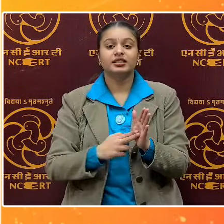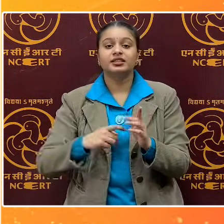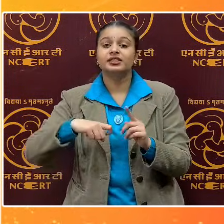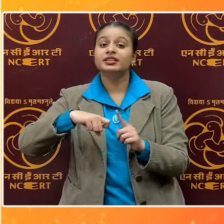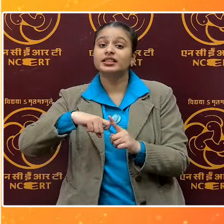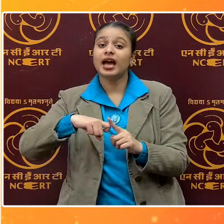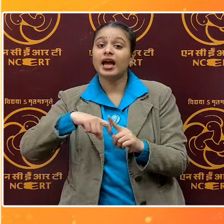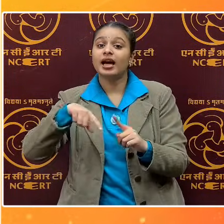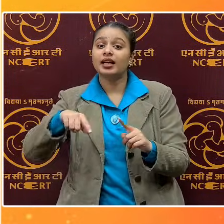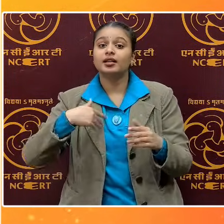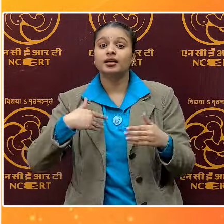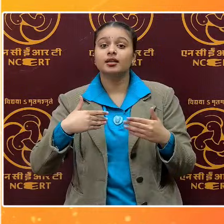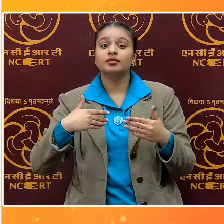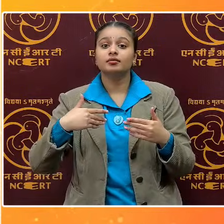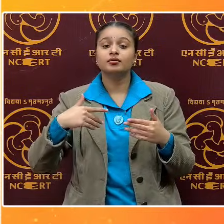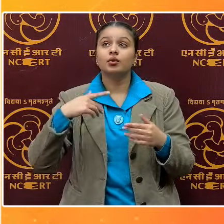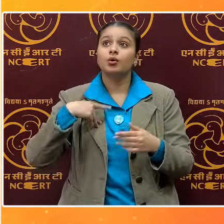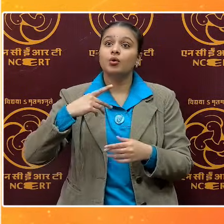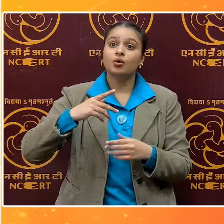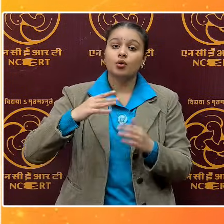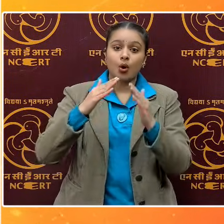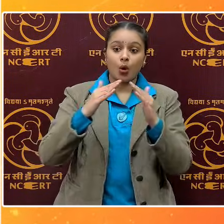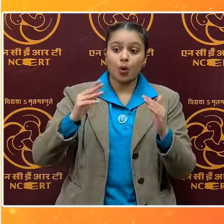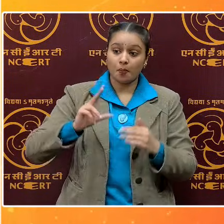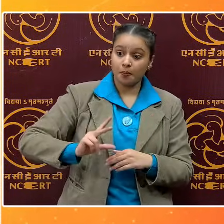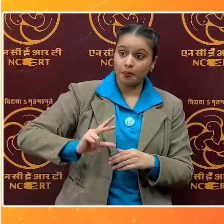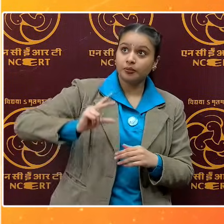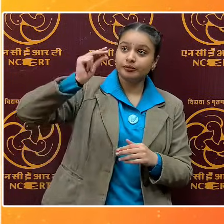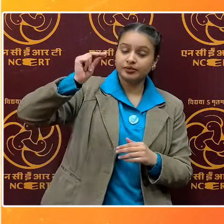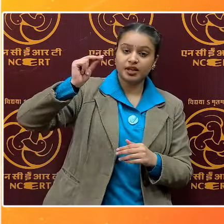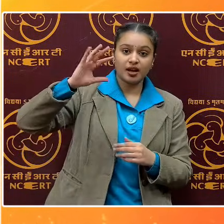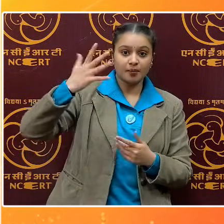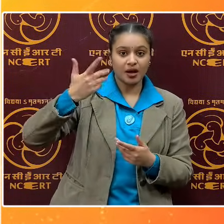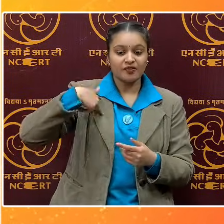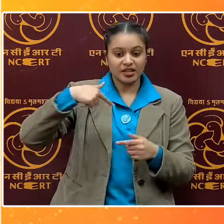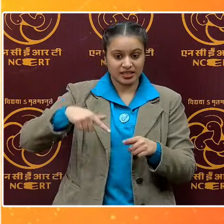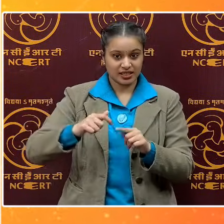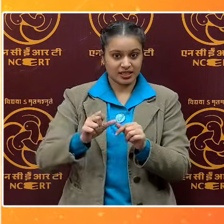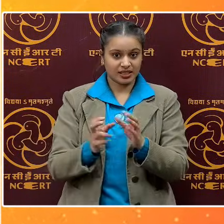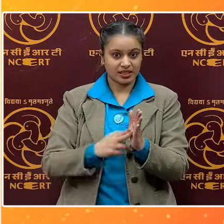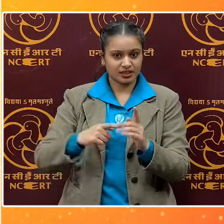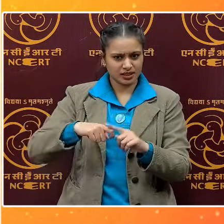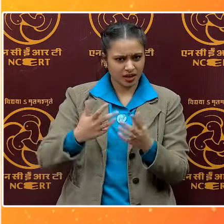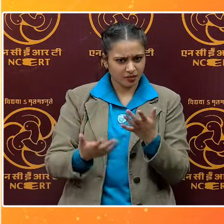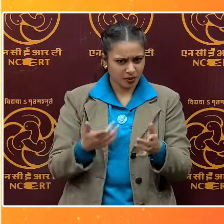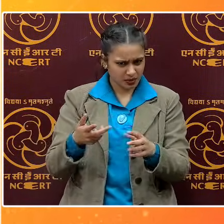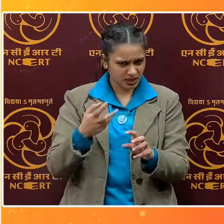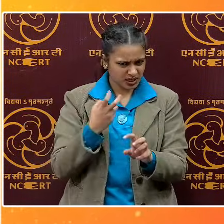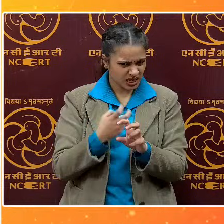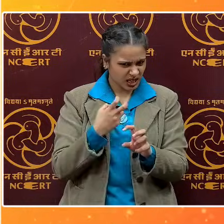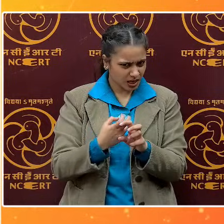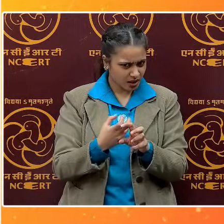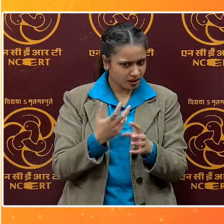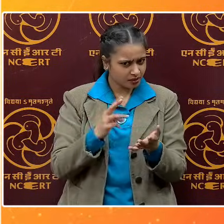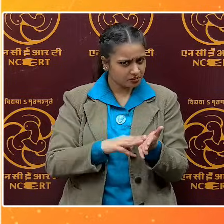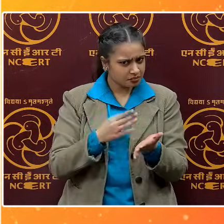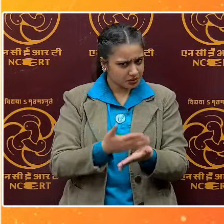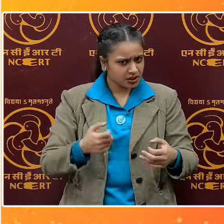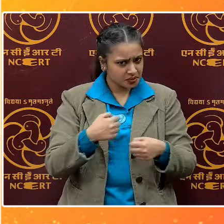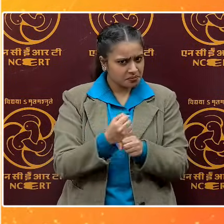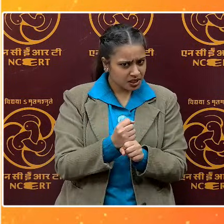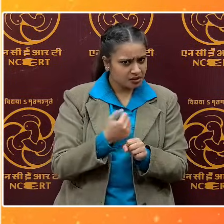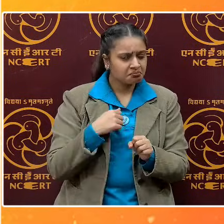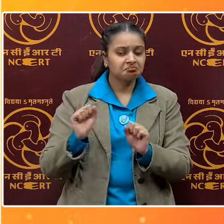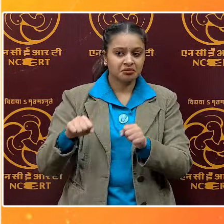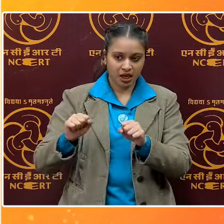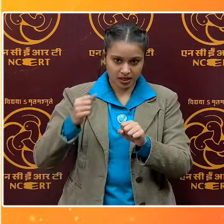tanks overhead their homes. And I still remember that these tanks are made of some concrete material. They were cemented. made, yes,